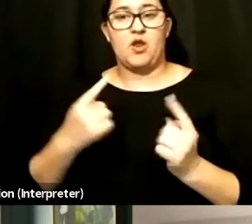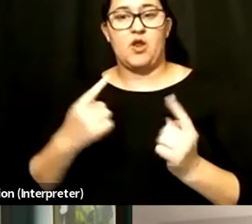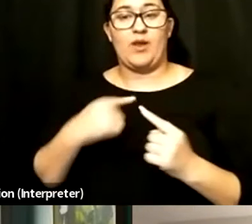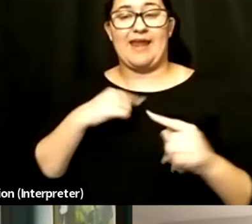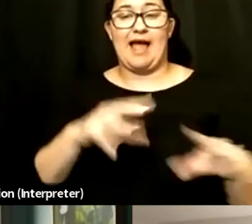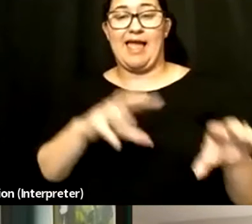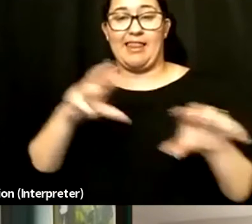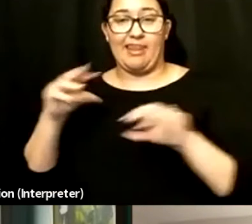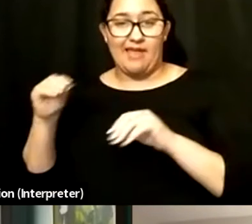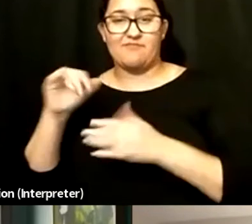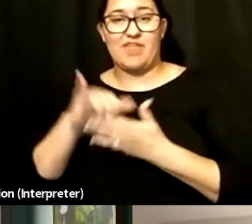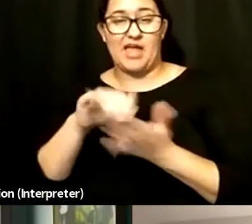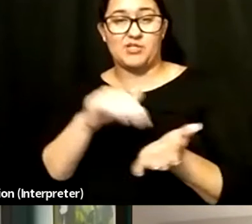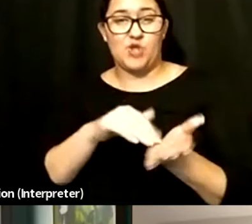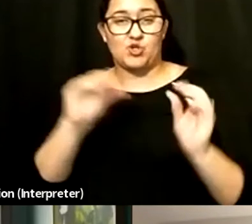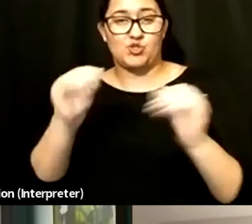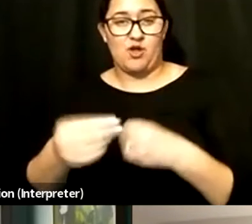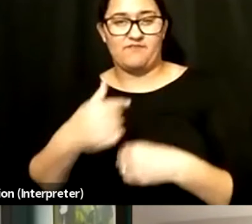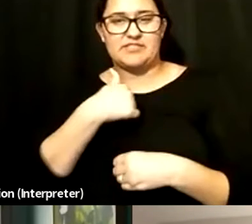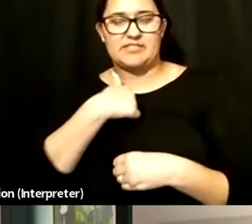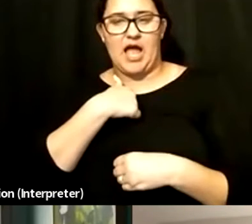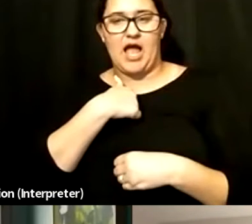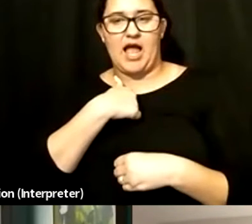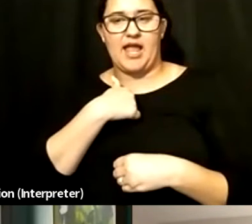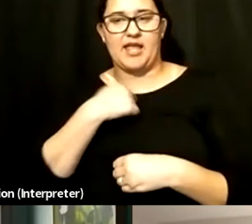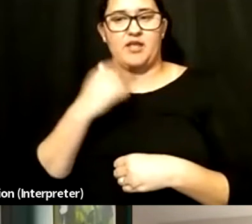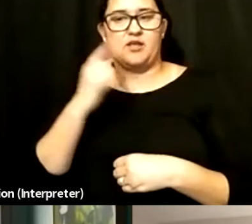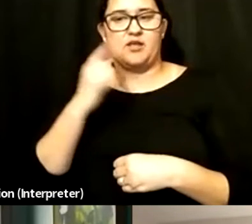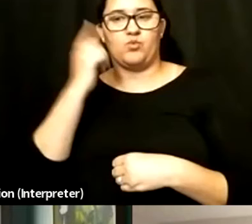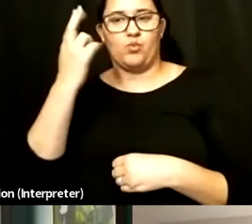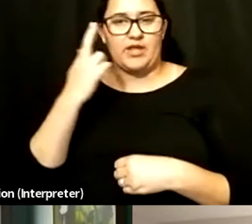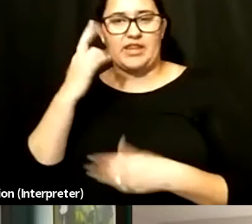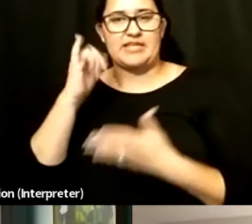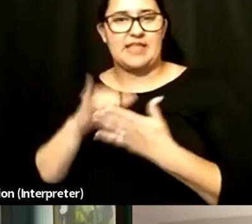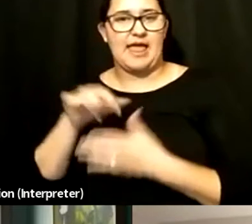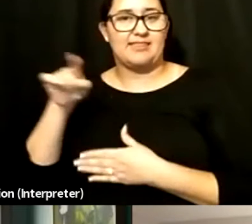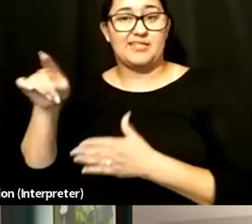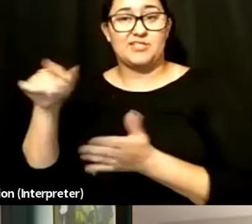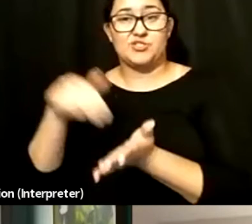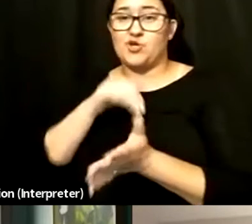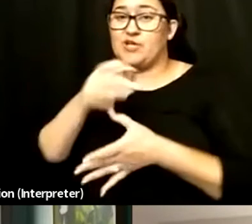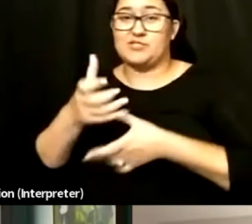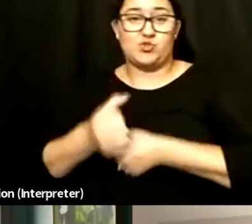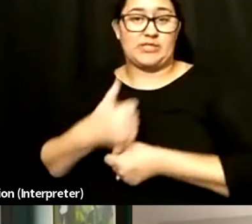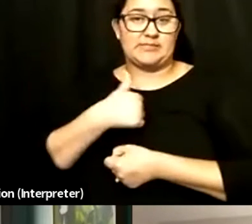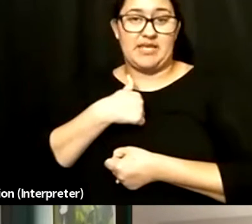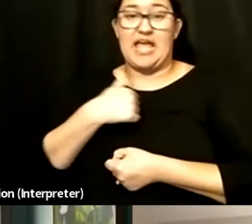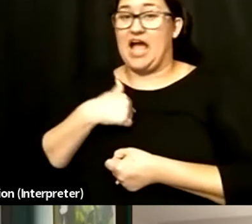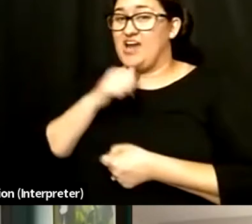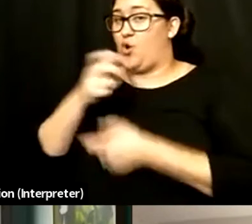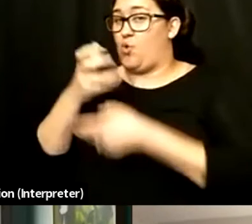that time, I realized that this doctor doesn't trust me. I don't trust